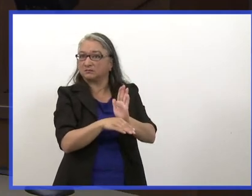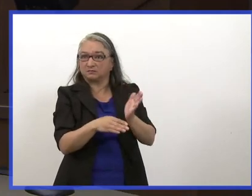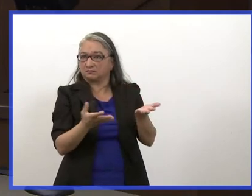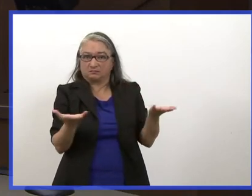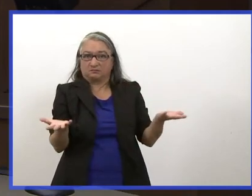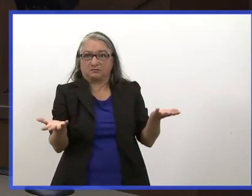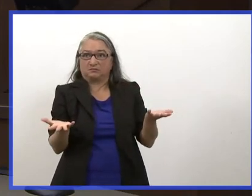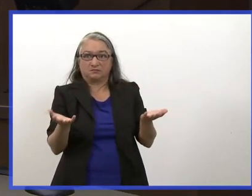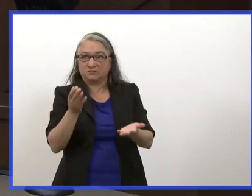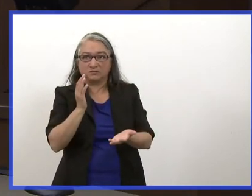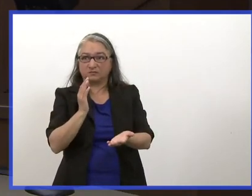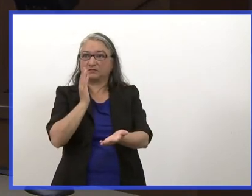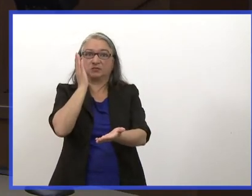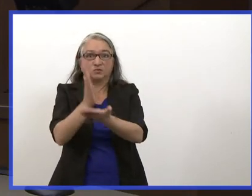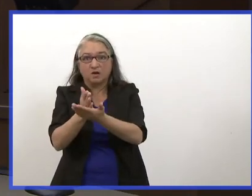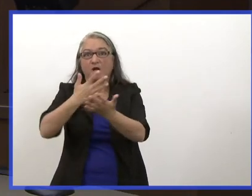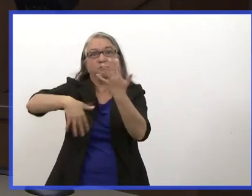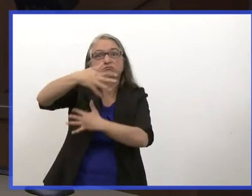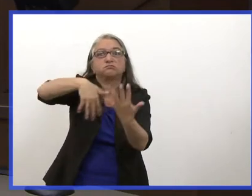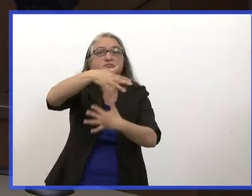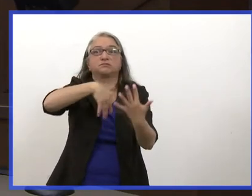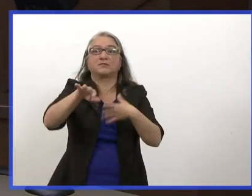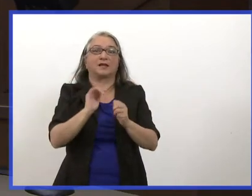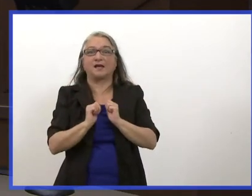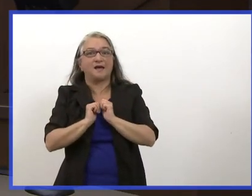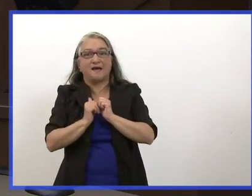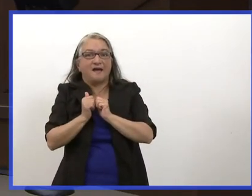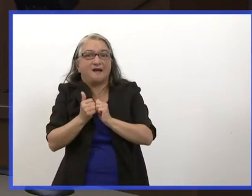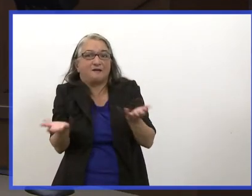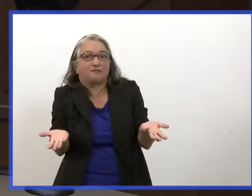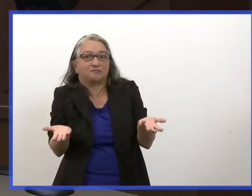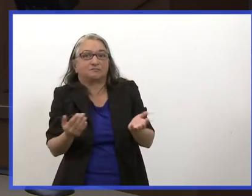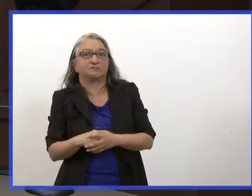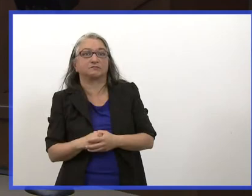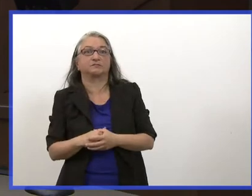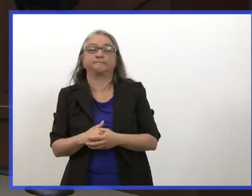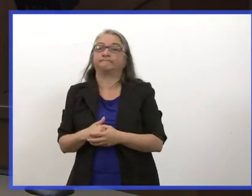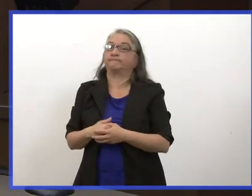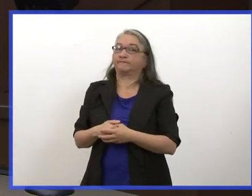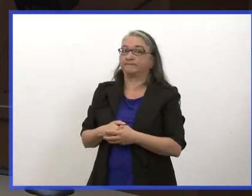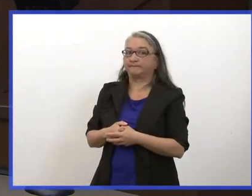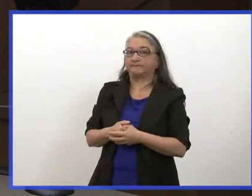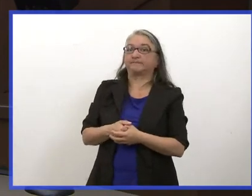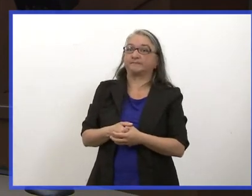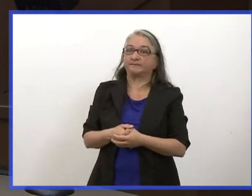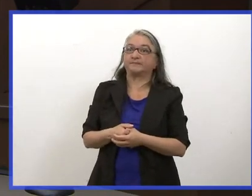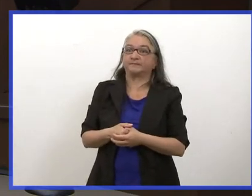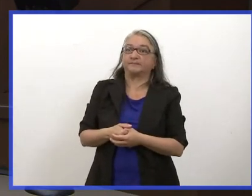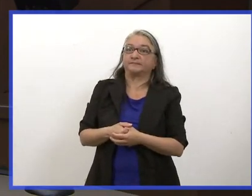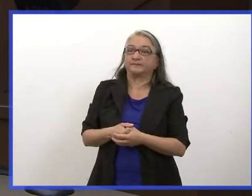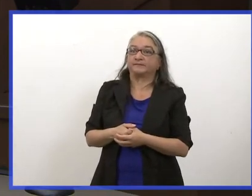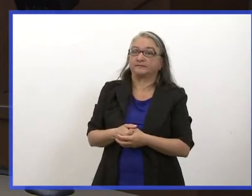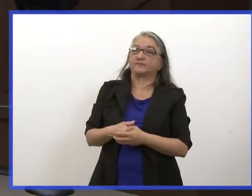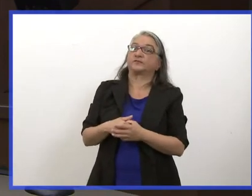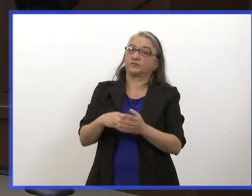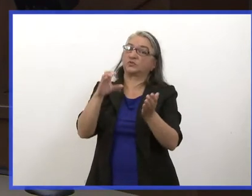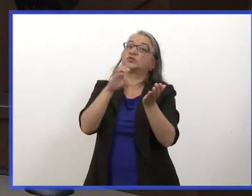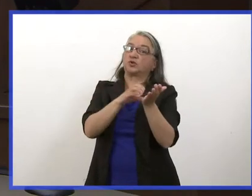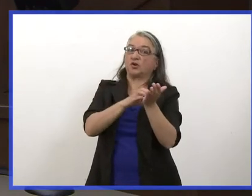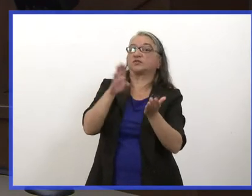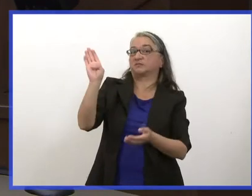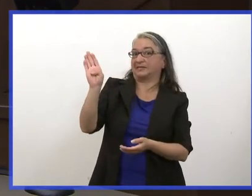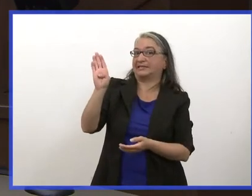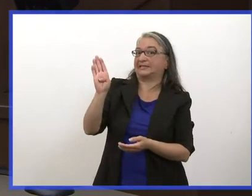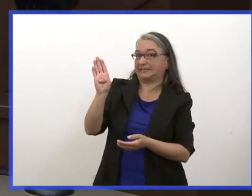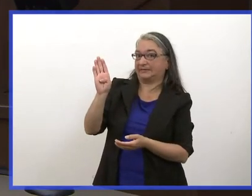done? So this is, again, part of the capacity limitation. So we have strict capacity limitations